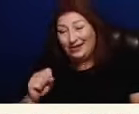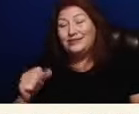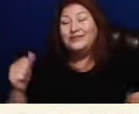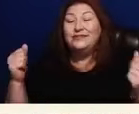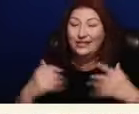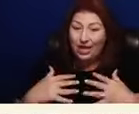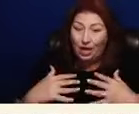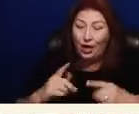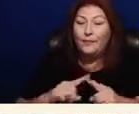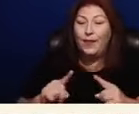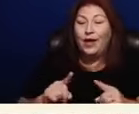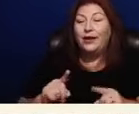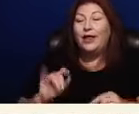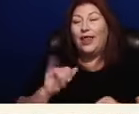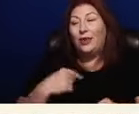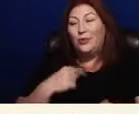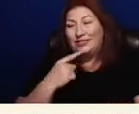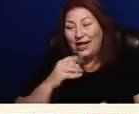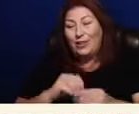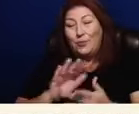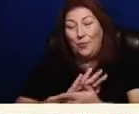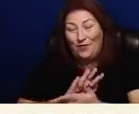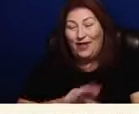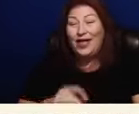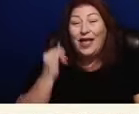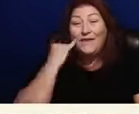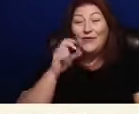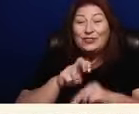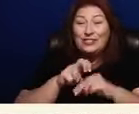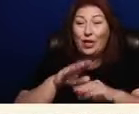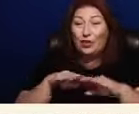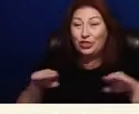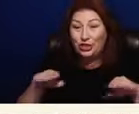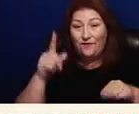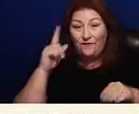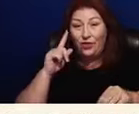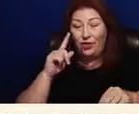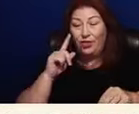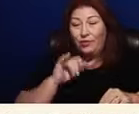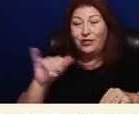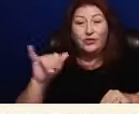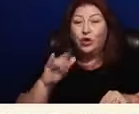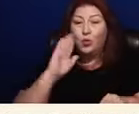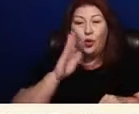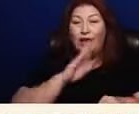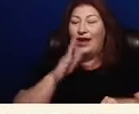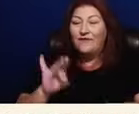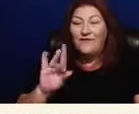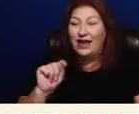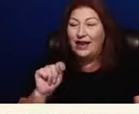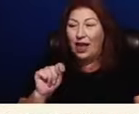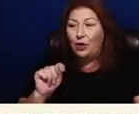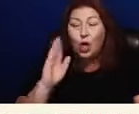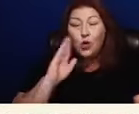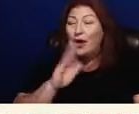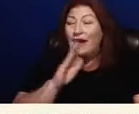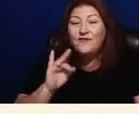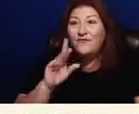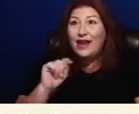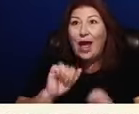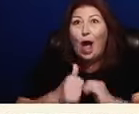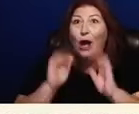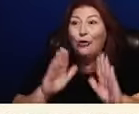But as Woody said in the movie, if you sit on the shelf for the rest of your life, you'll never find out, right? You'll never find out how great it is to serve